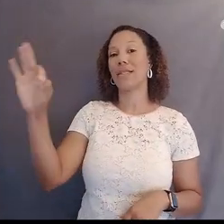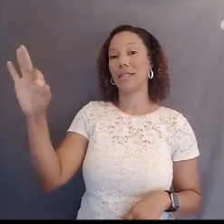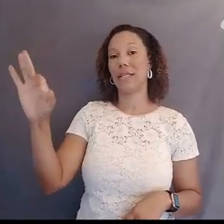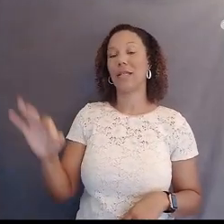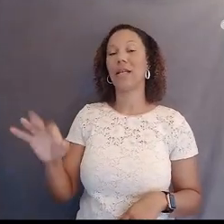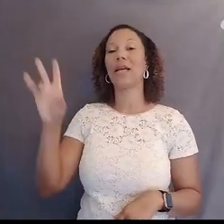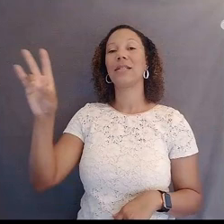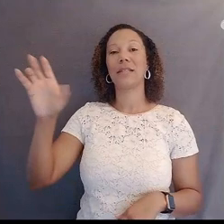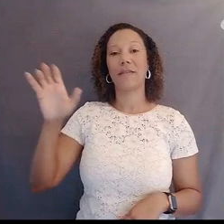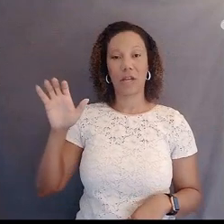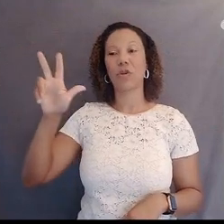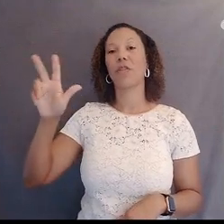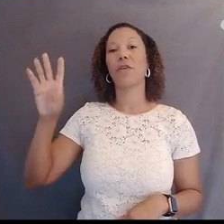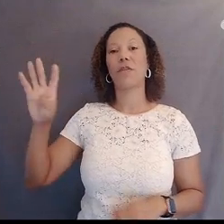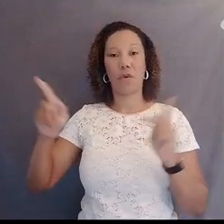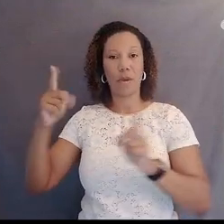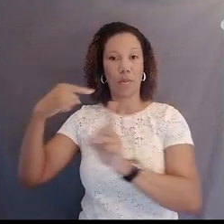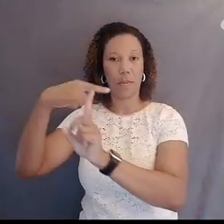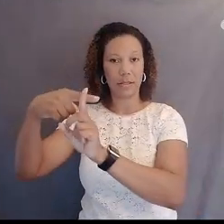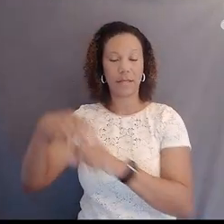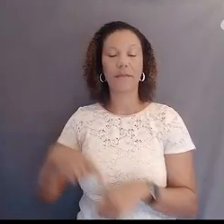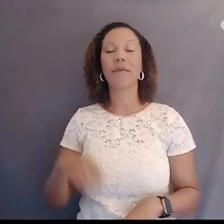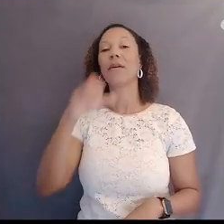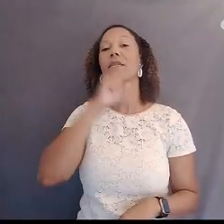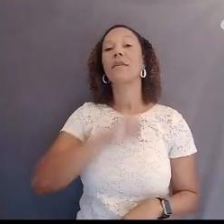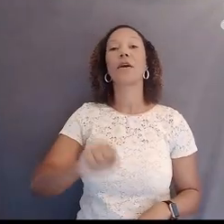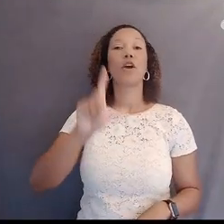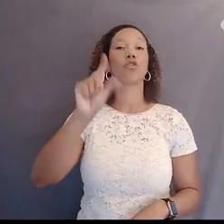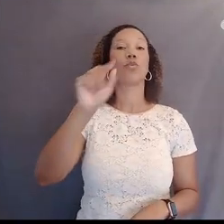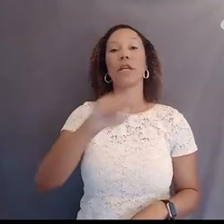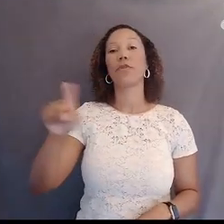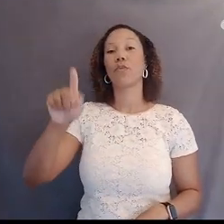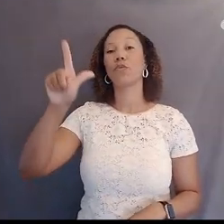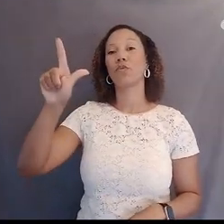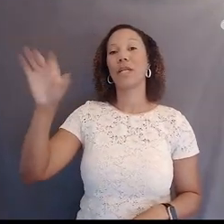are 734. In the ages 20 through 29, there are